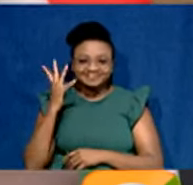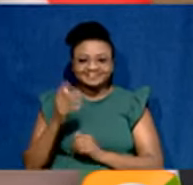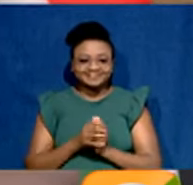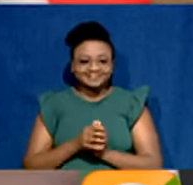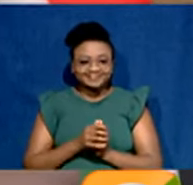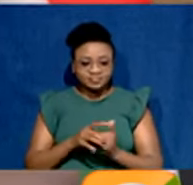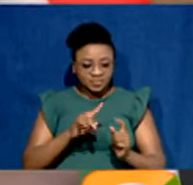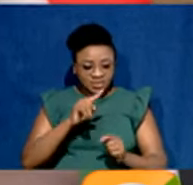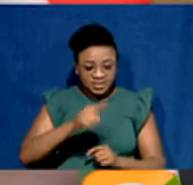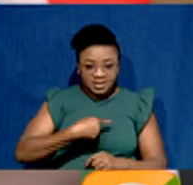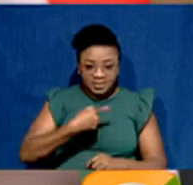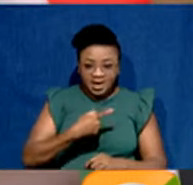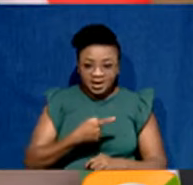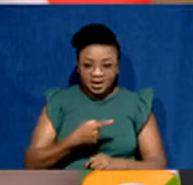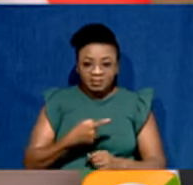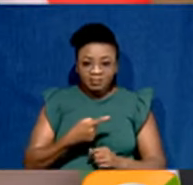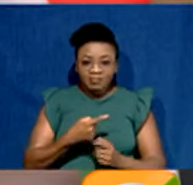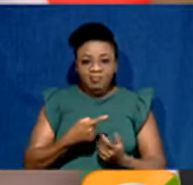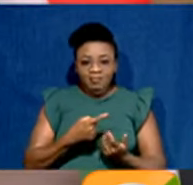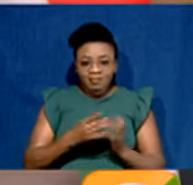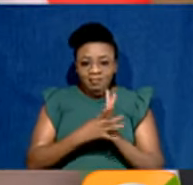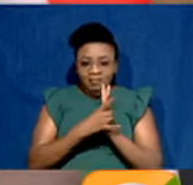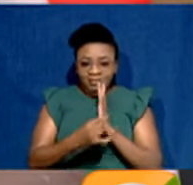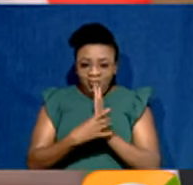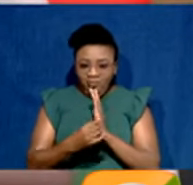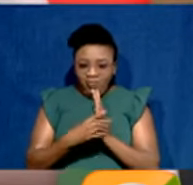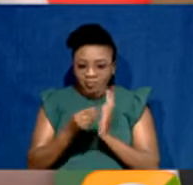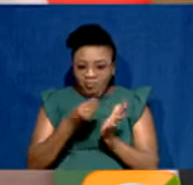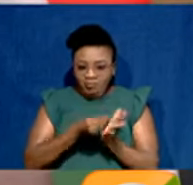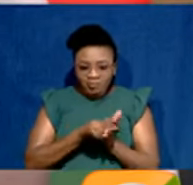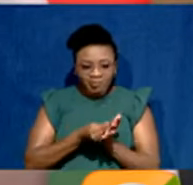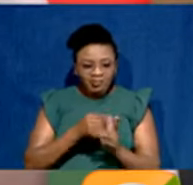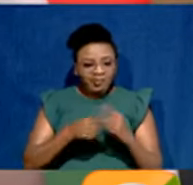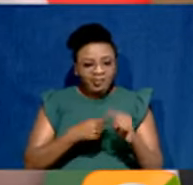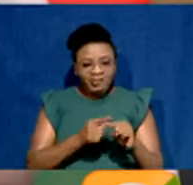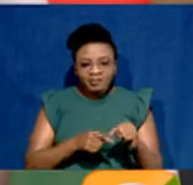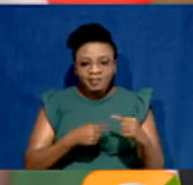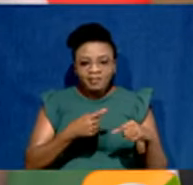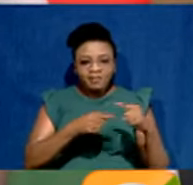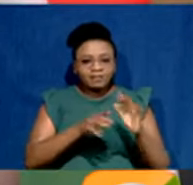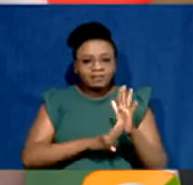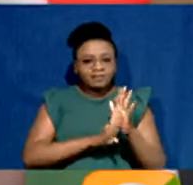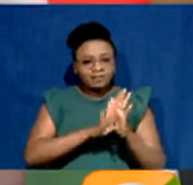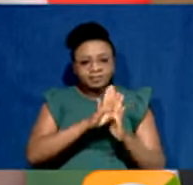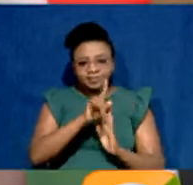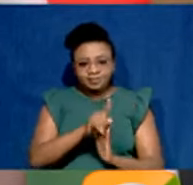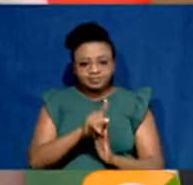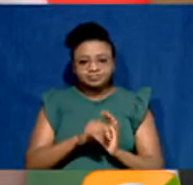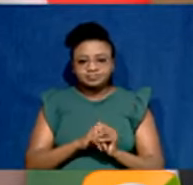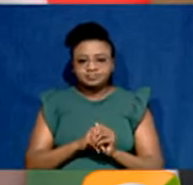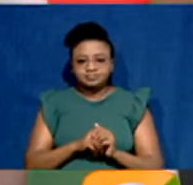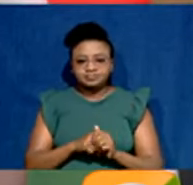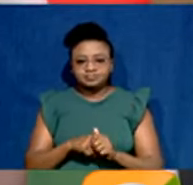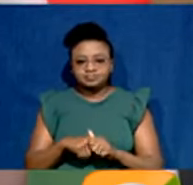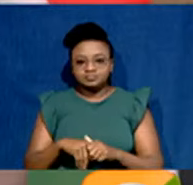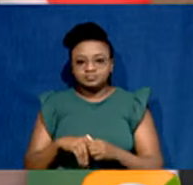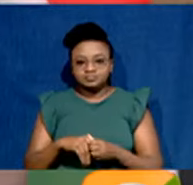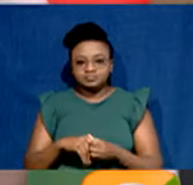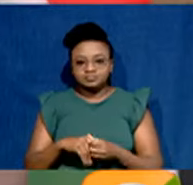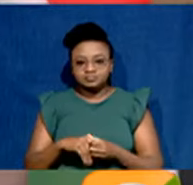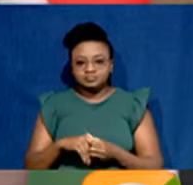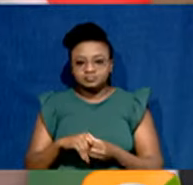demand for the dollar. And in fact, what has happened is that the